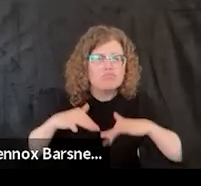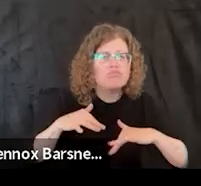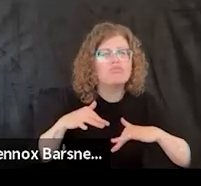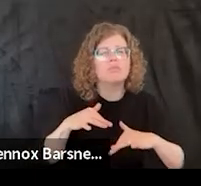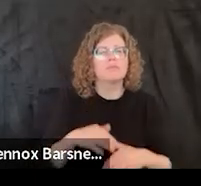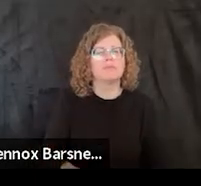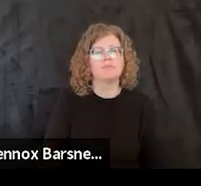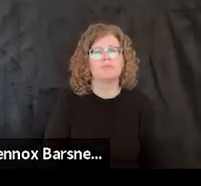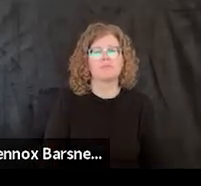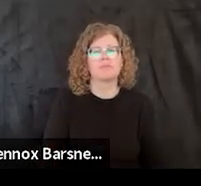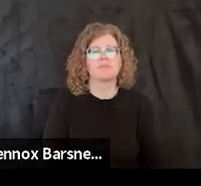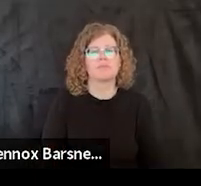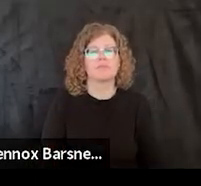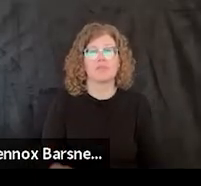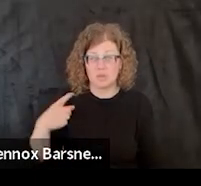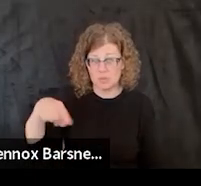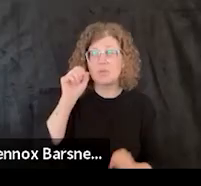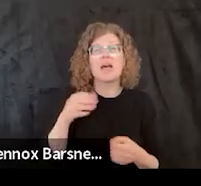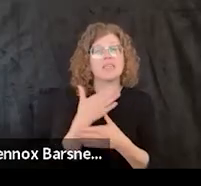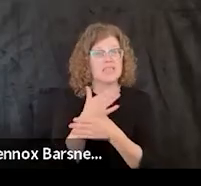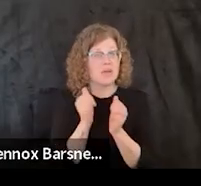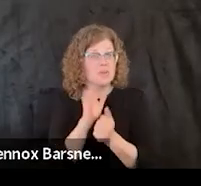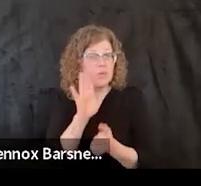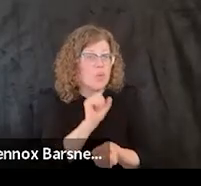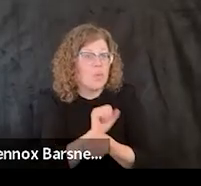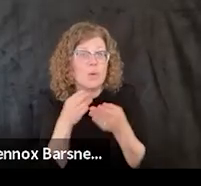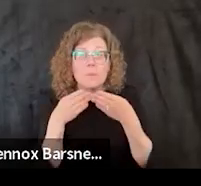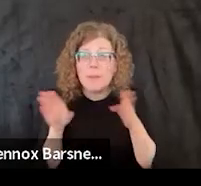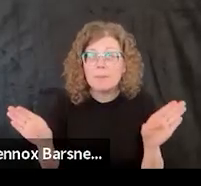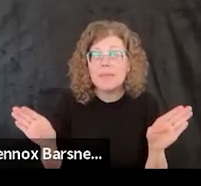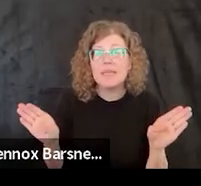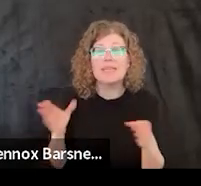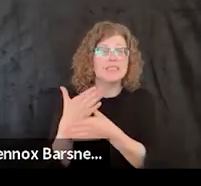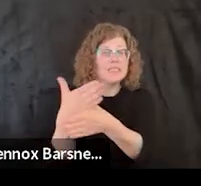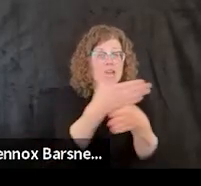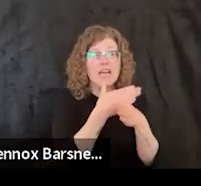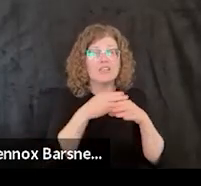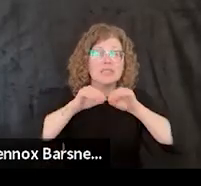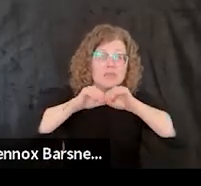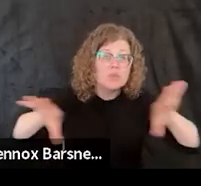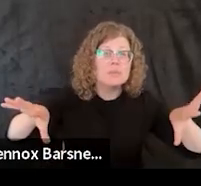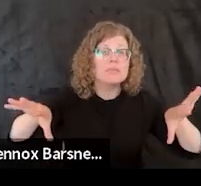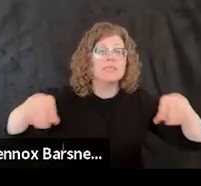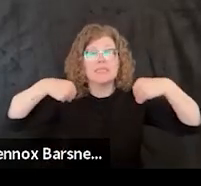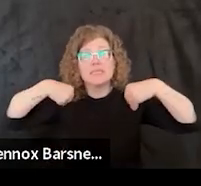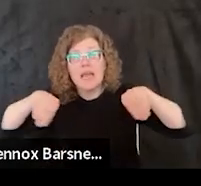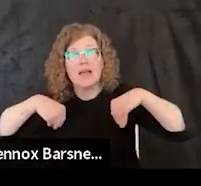present or share your work with the public, sharing, distributing, or selling your work through